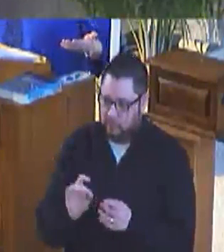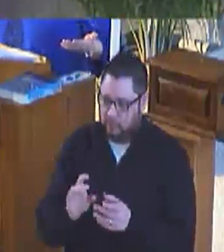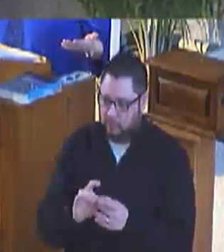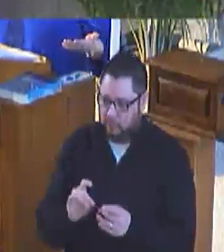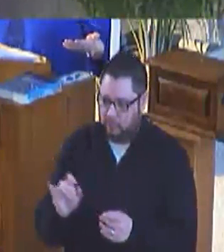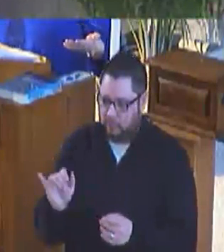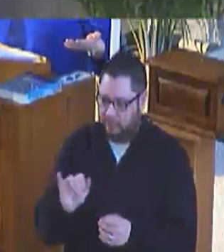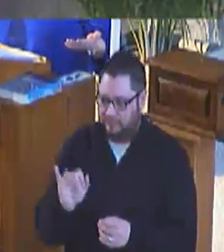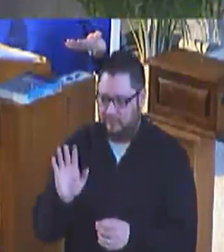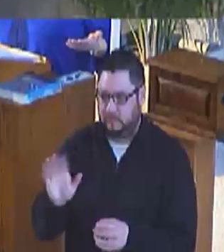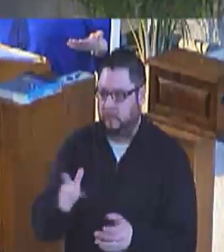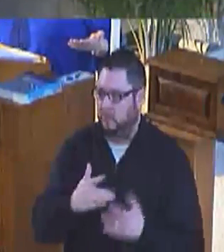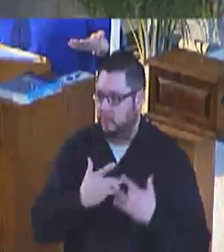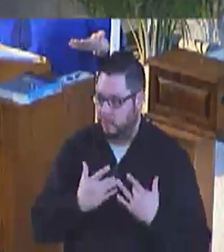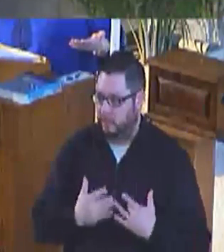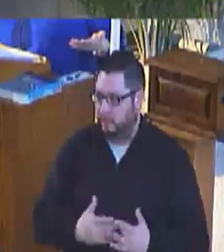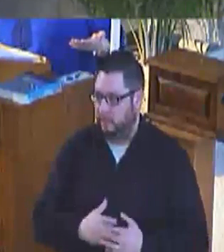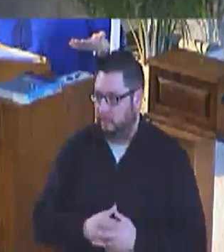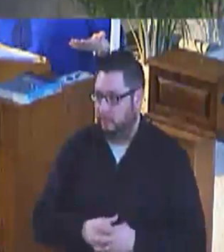of your heart.